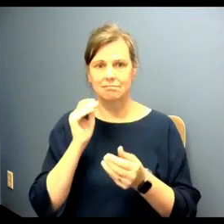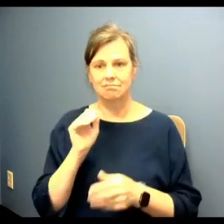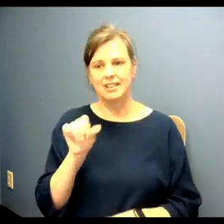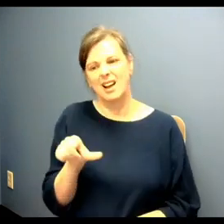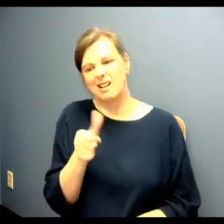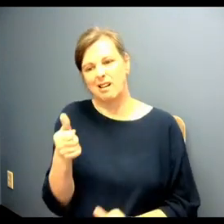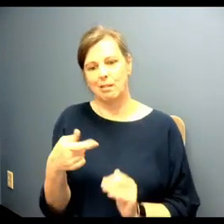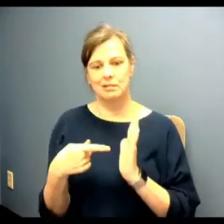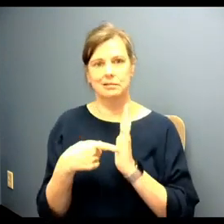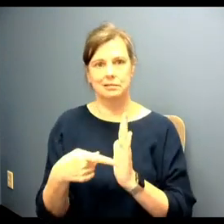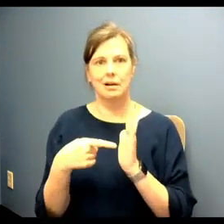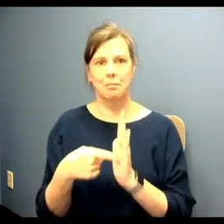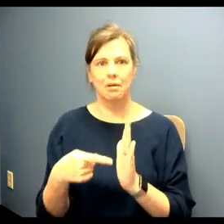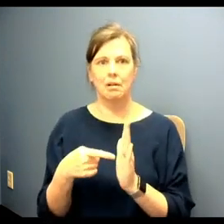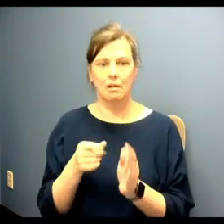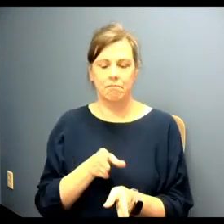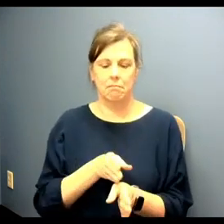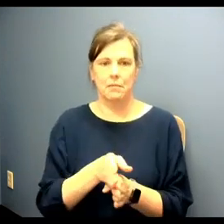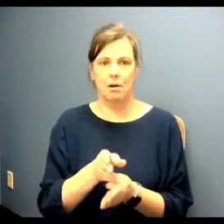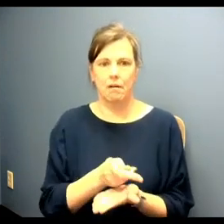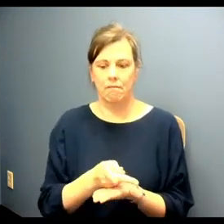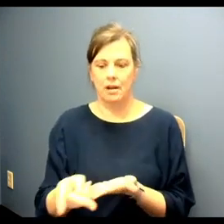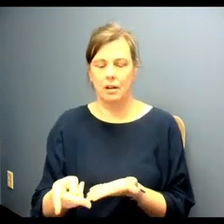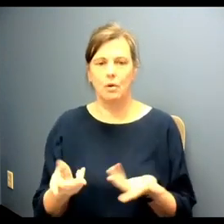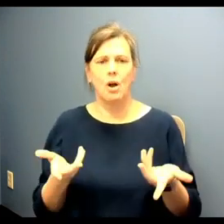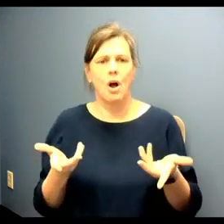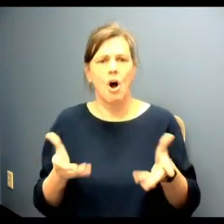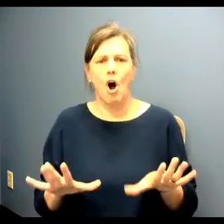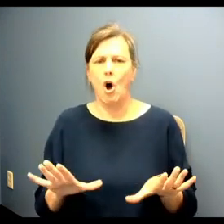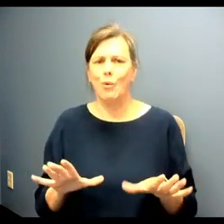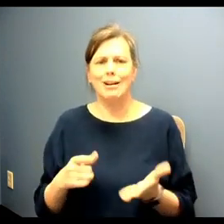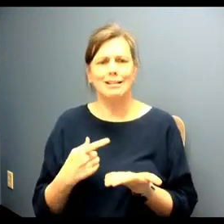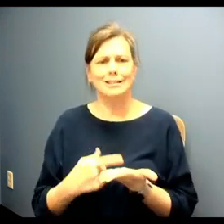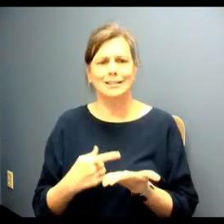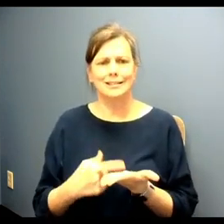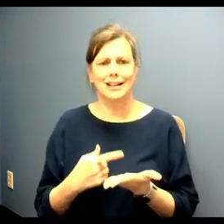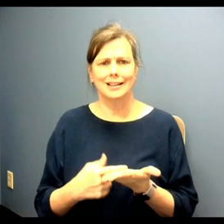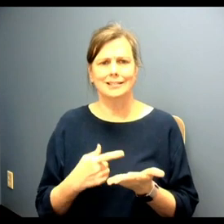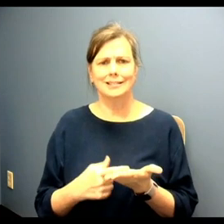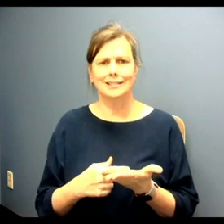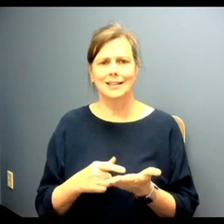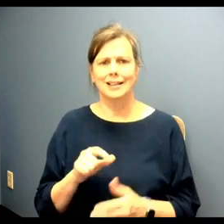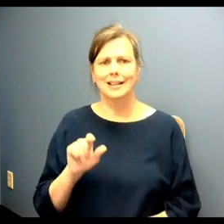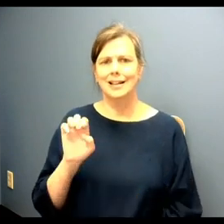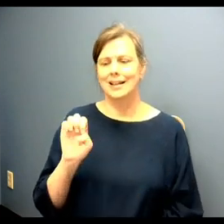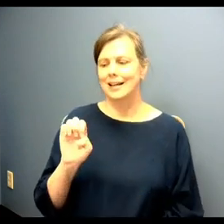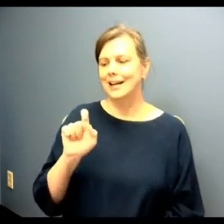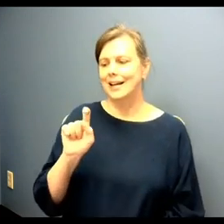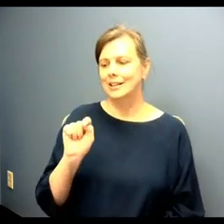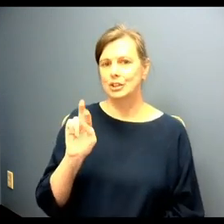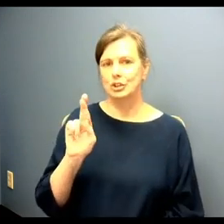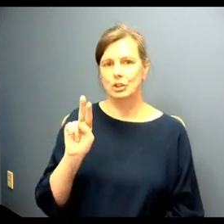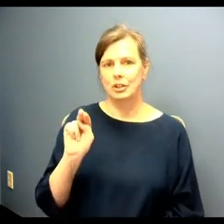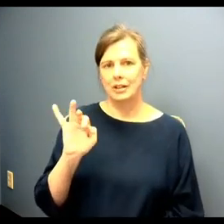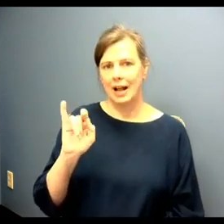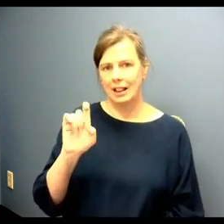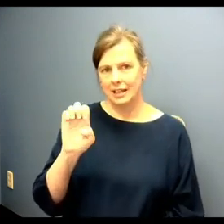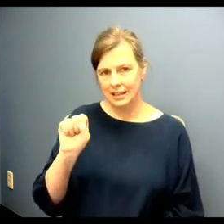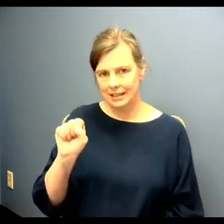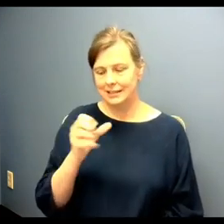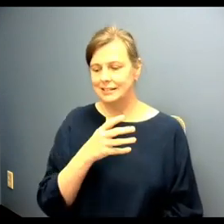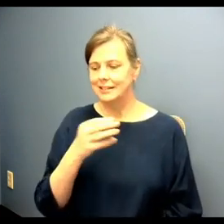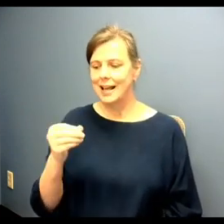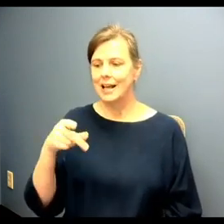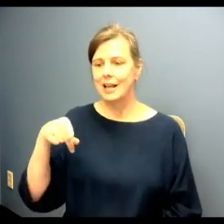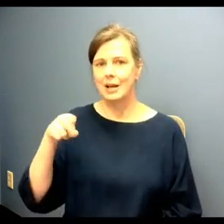discussed how negative and positive externalities and how public goods can lead to deadweight loss. Let's see how a lack